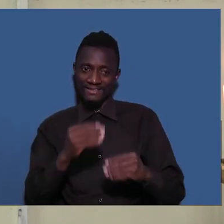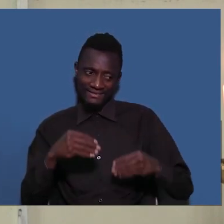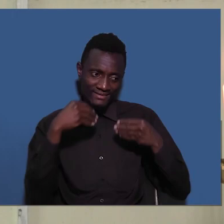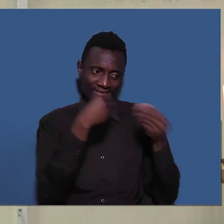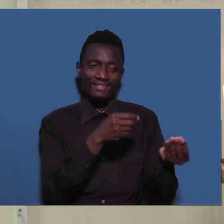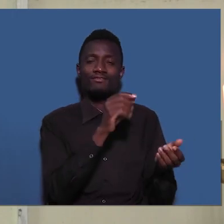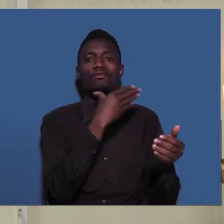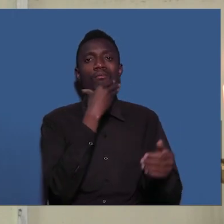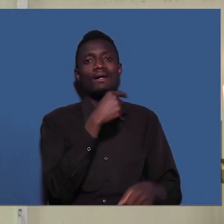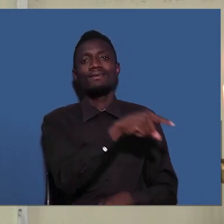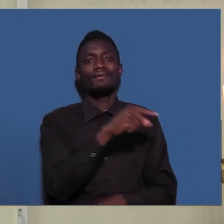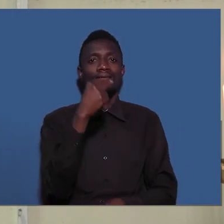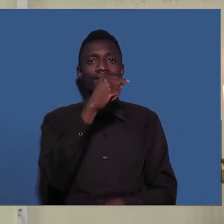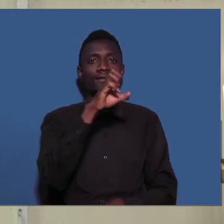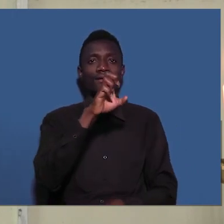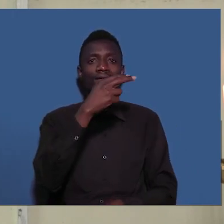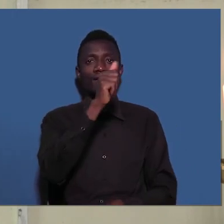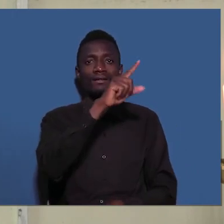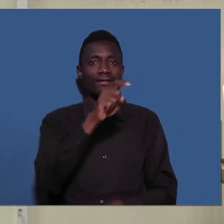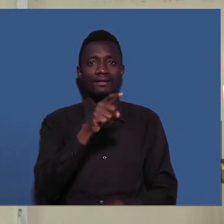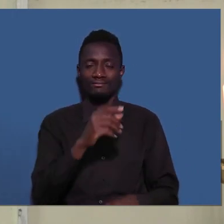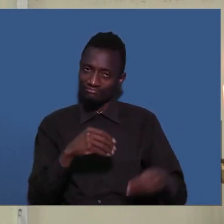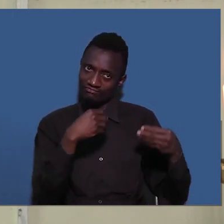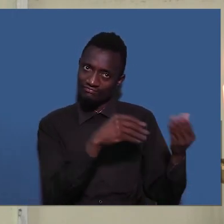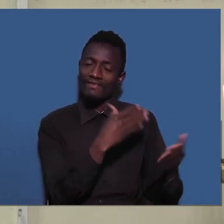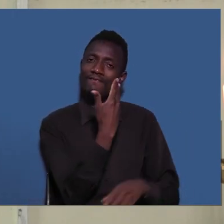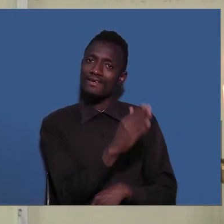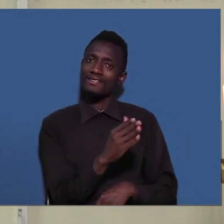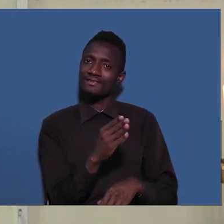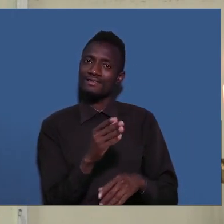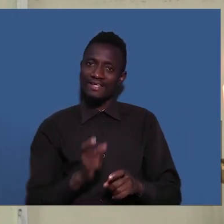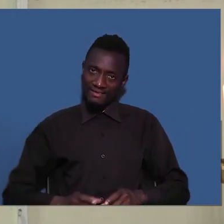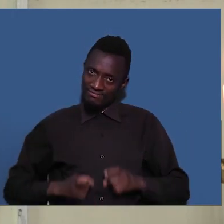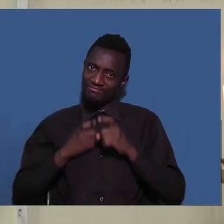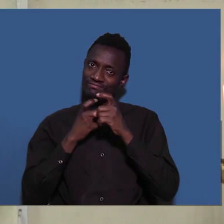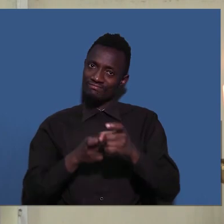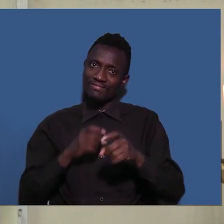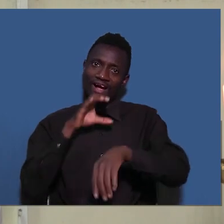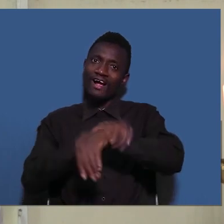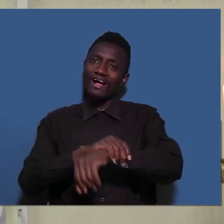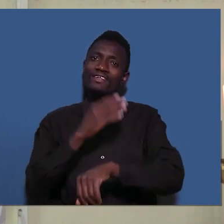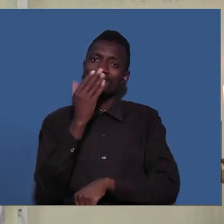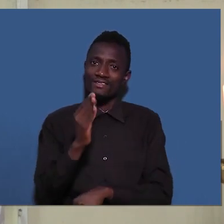Do not conceal sin. Call it as it is.